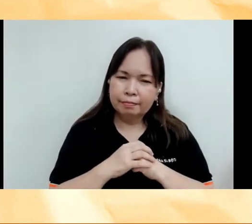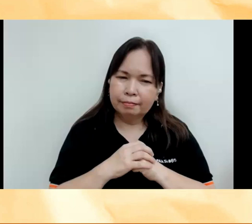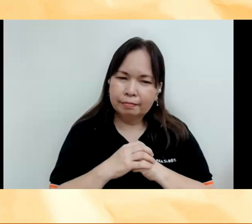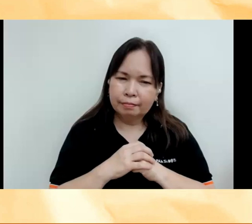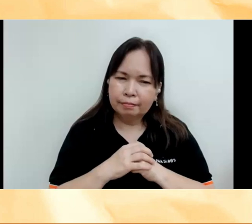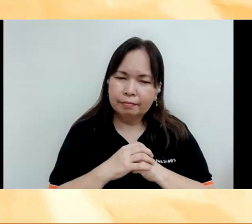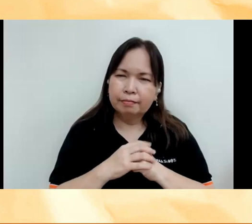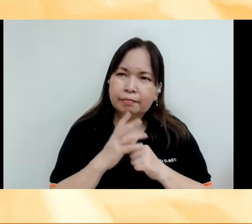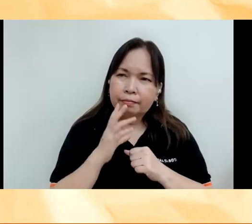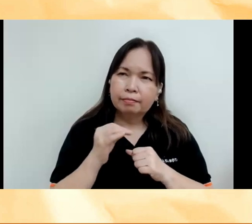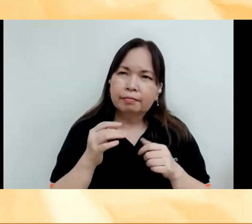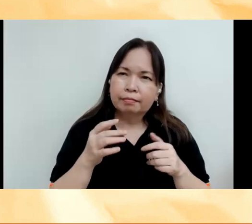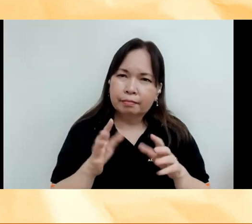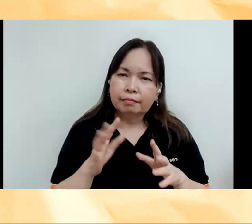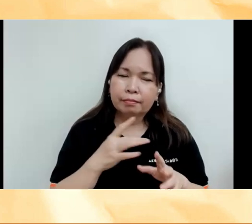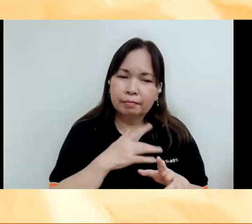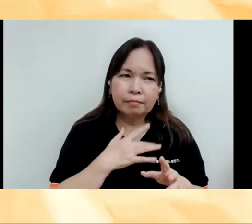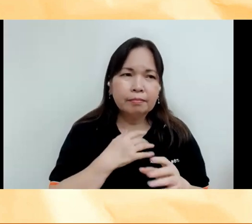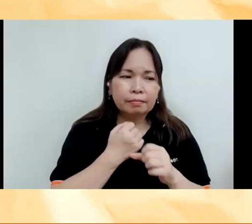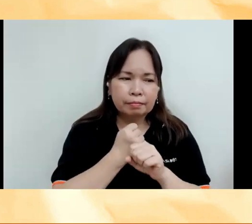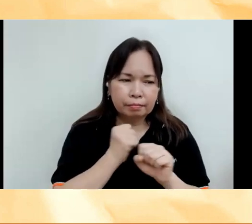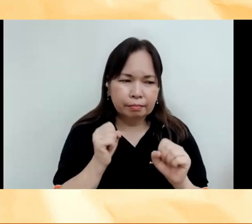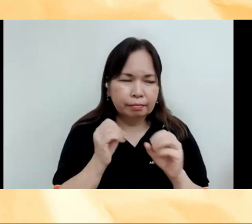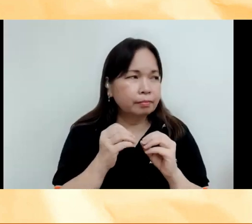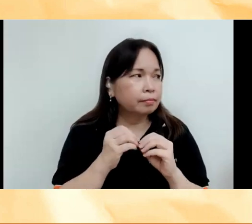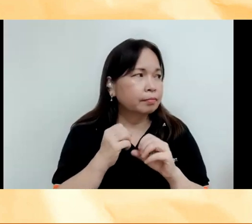And allow that feeling of safety to expand.